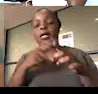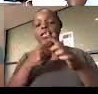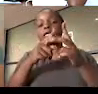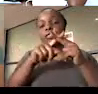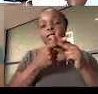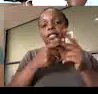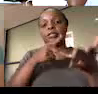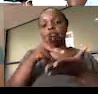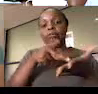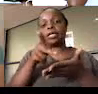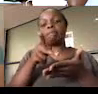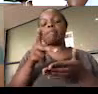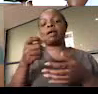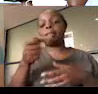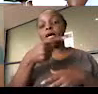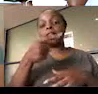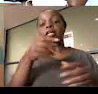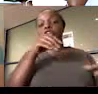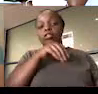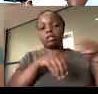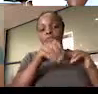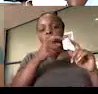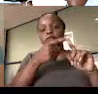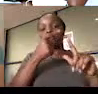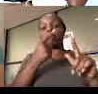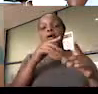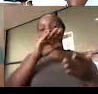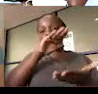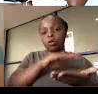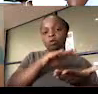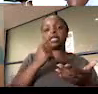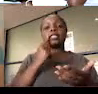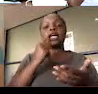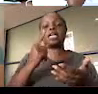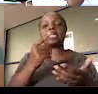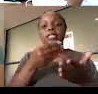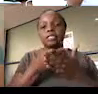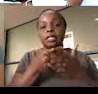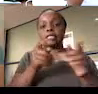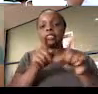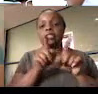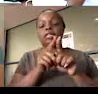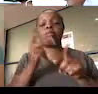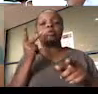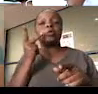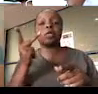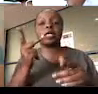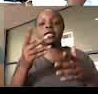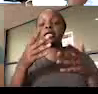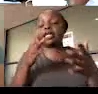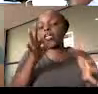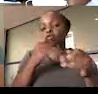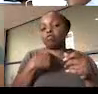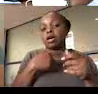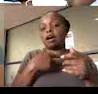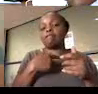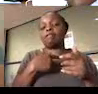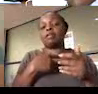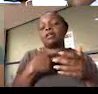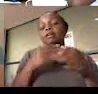many funerals have you guys covered? We've taken over, I think 1,500